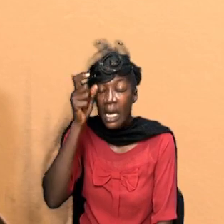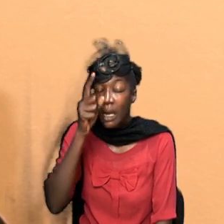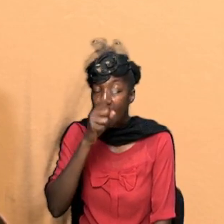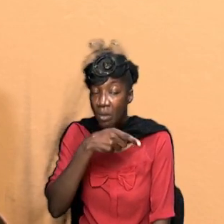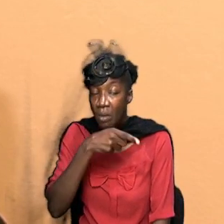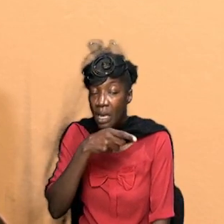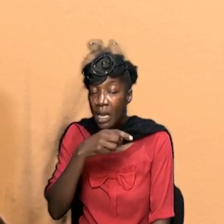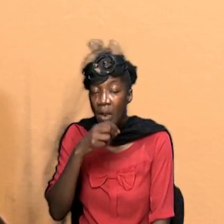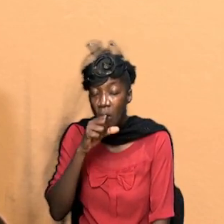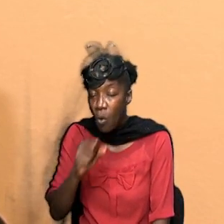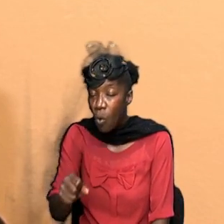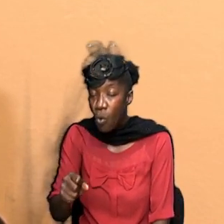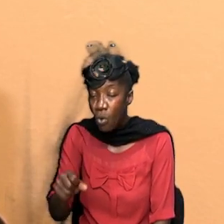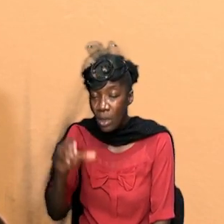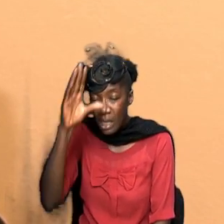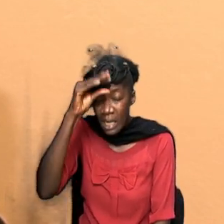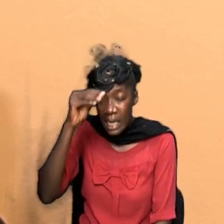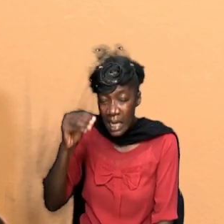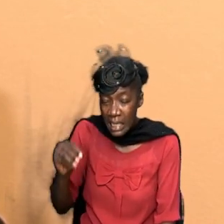his sons perverted justice.